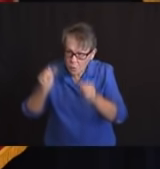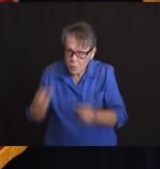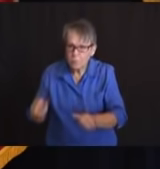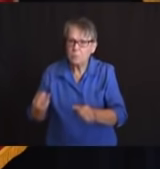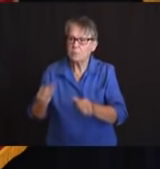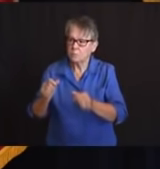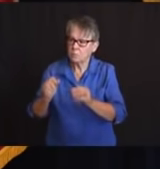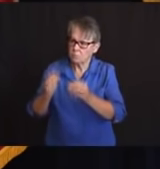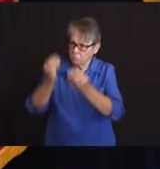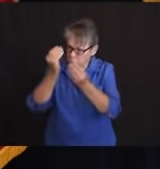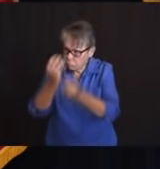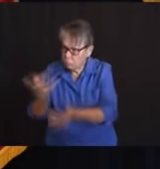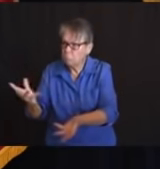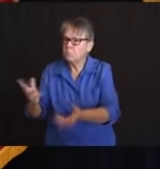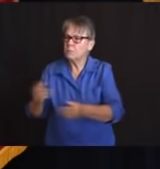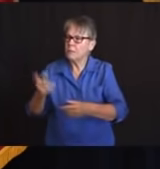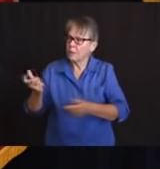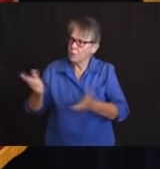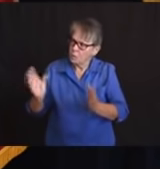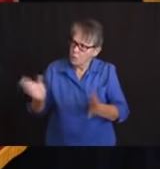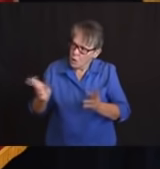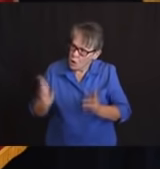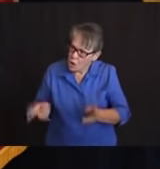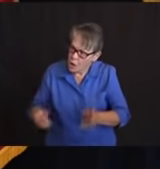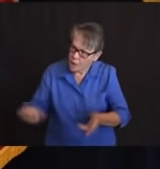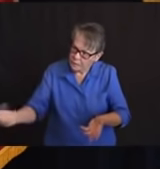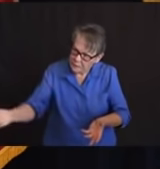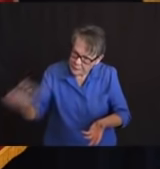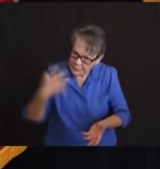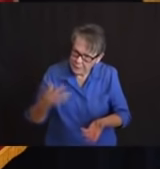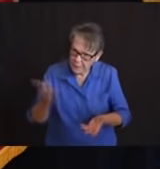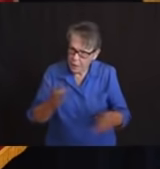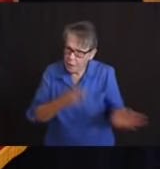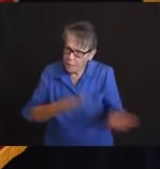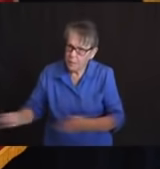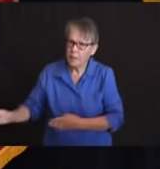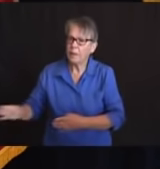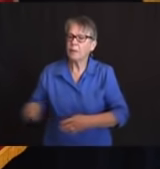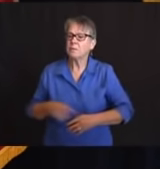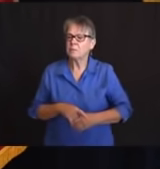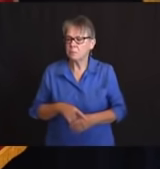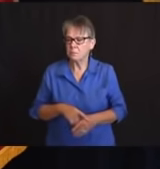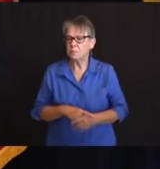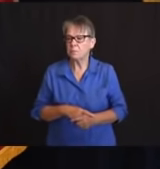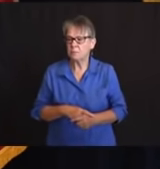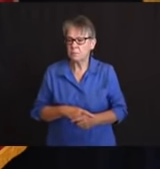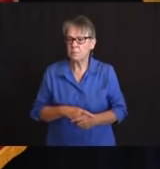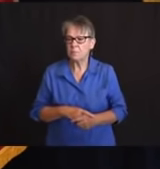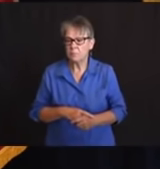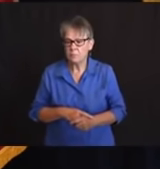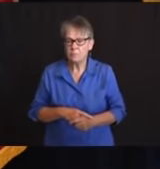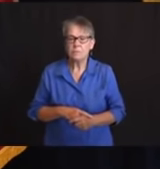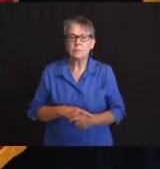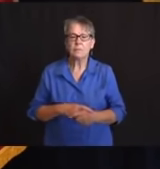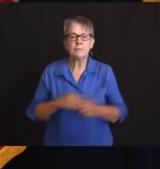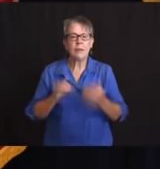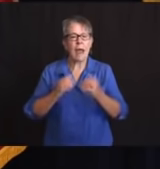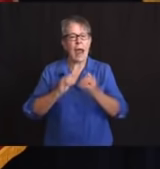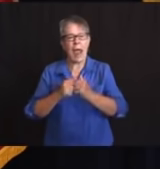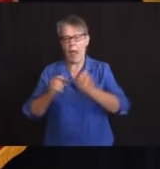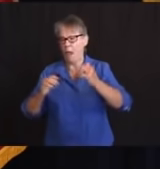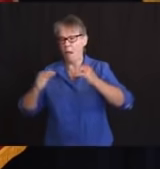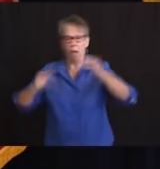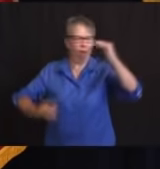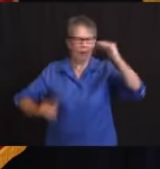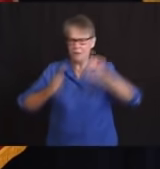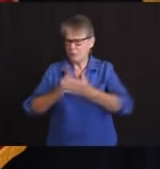7 days before they open. And on the digital divide, the funds are available to all